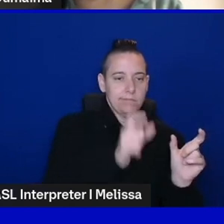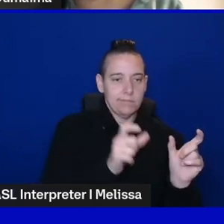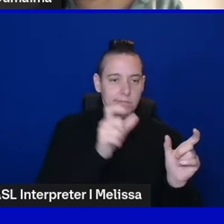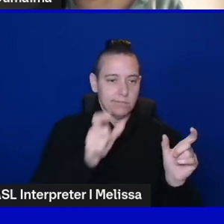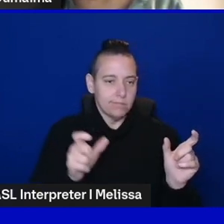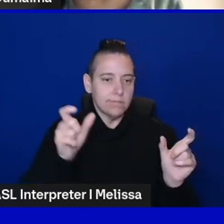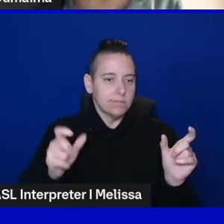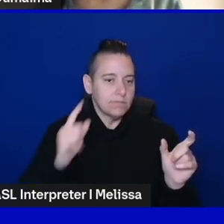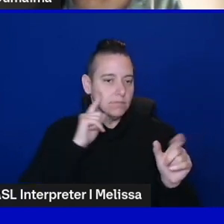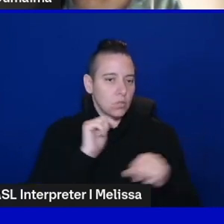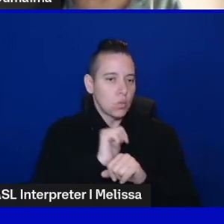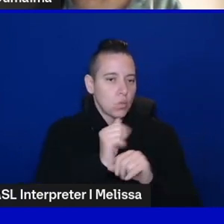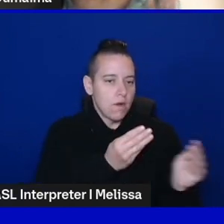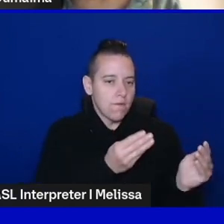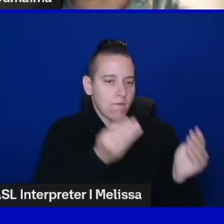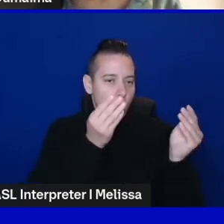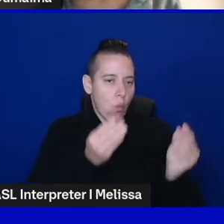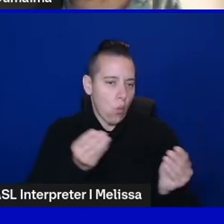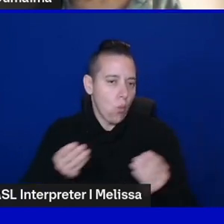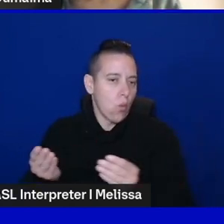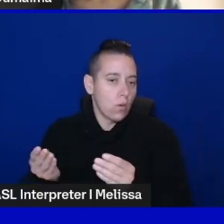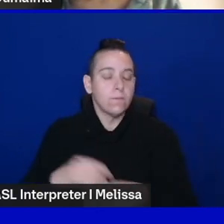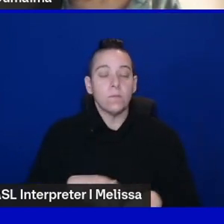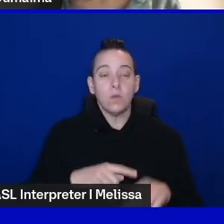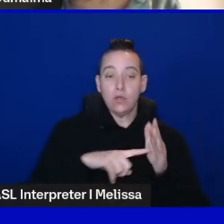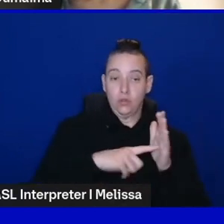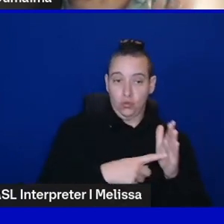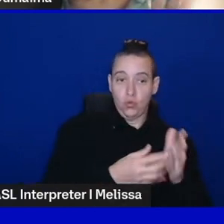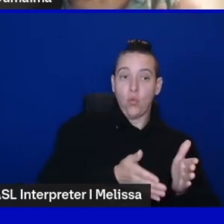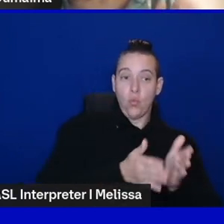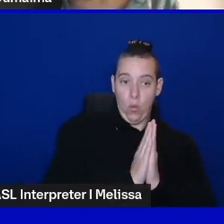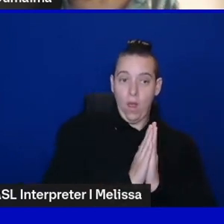manage the flow. We start with the request,